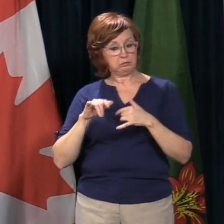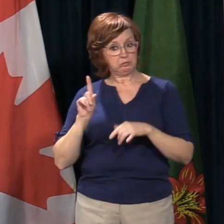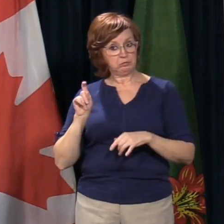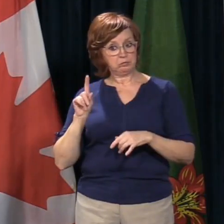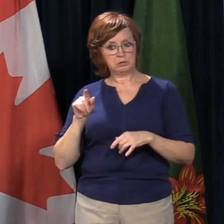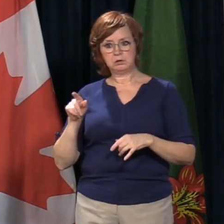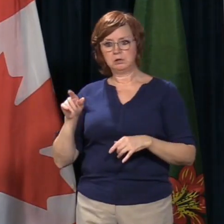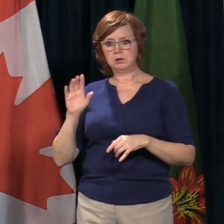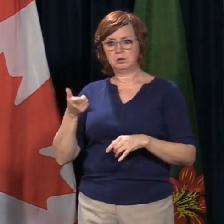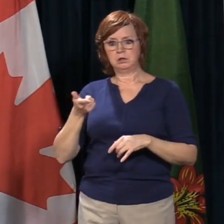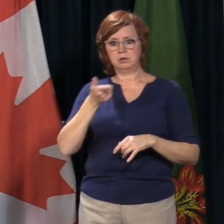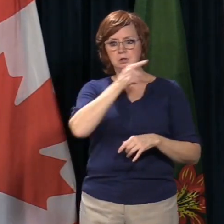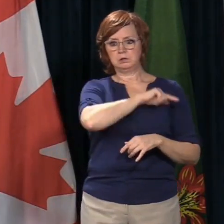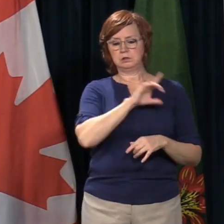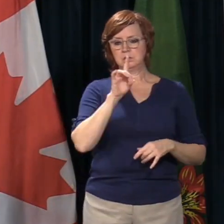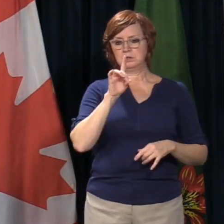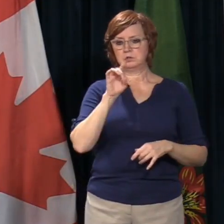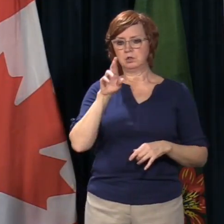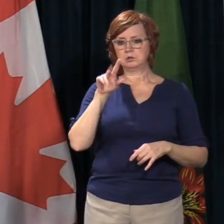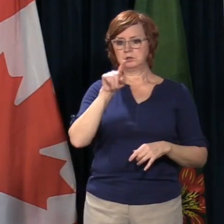question over to Dr. Zayed.